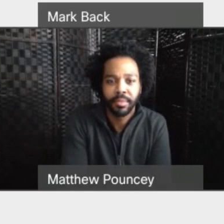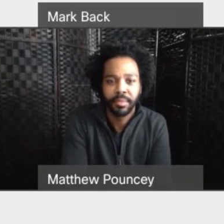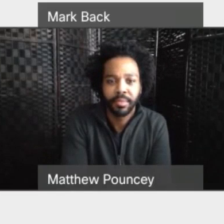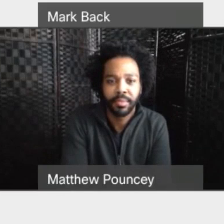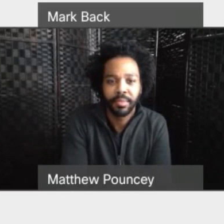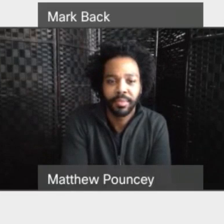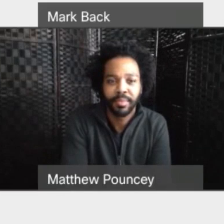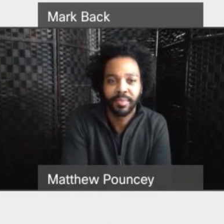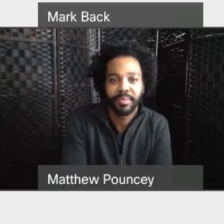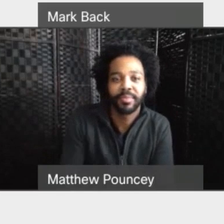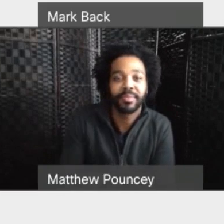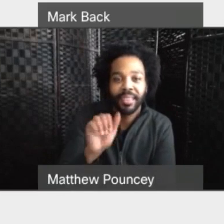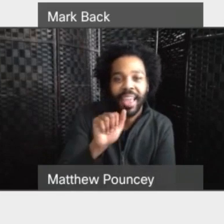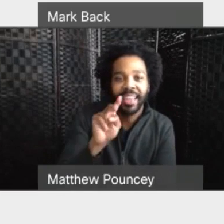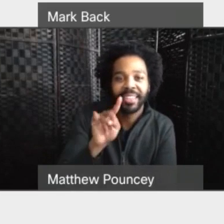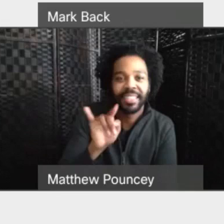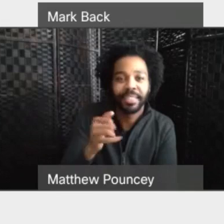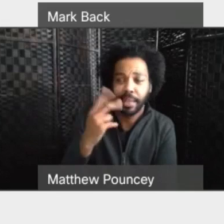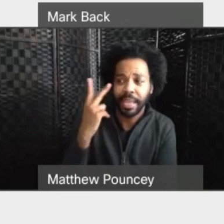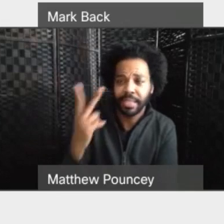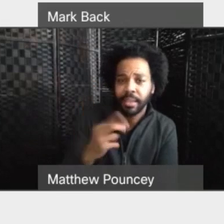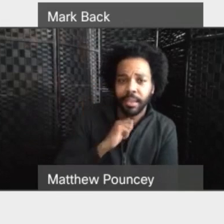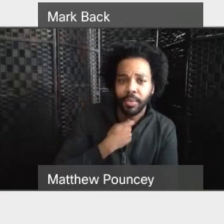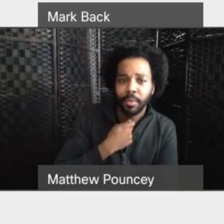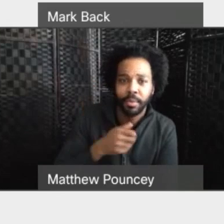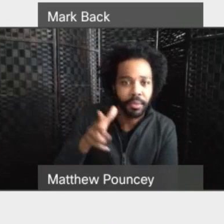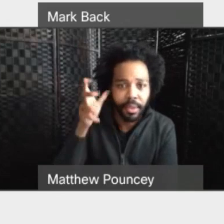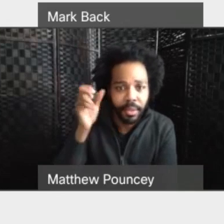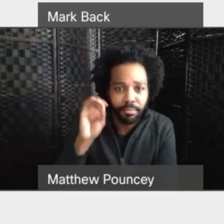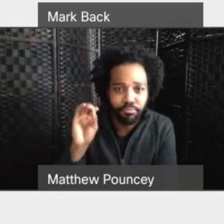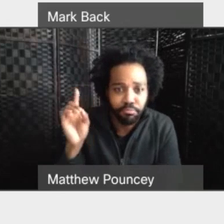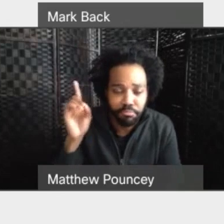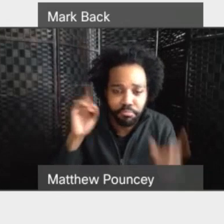So I see you're off mute, but we're not hearing you yet.